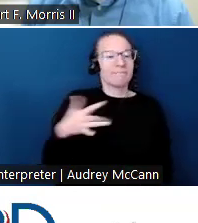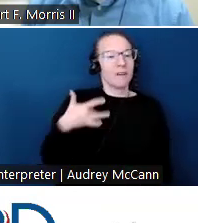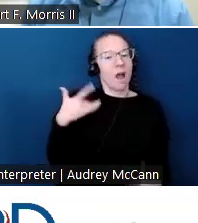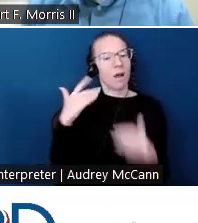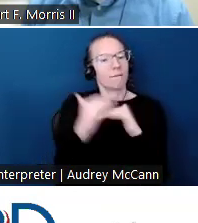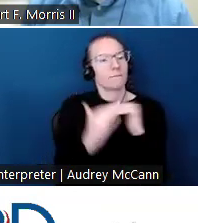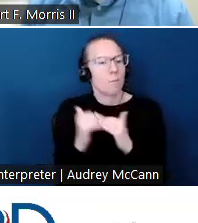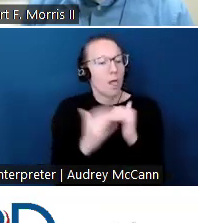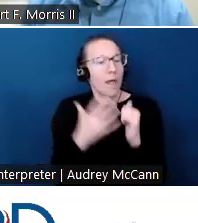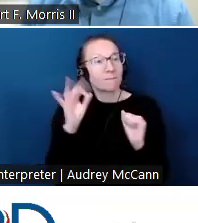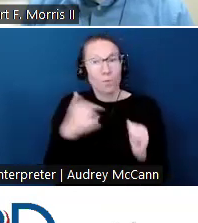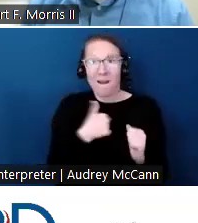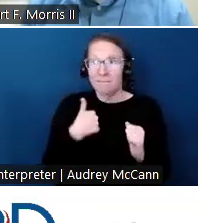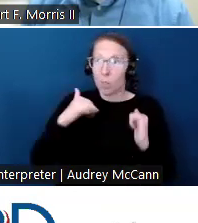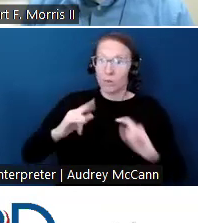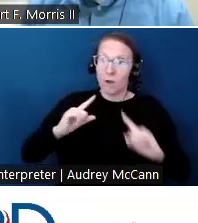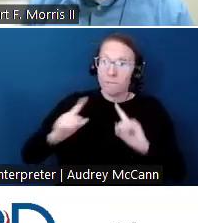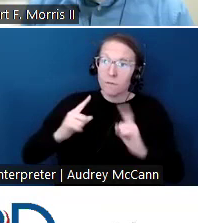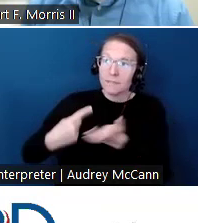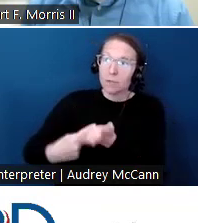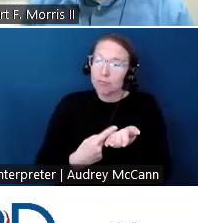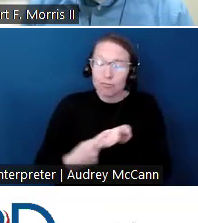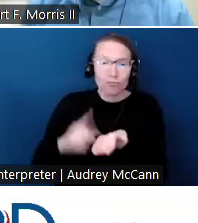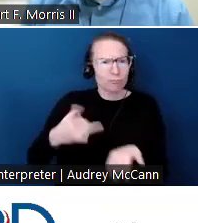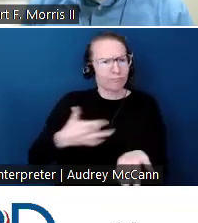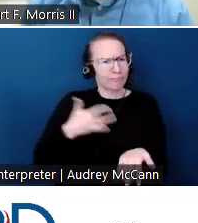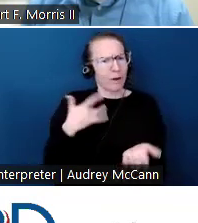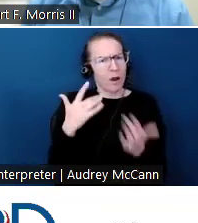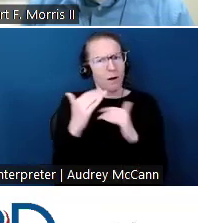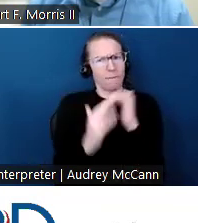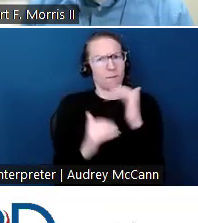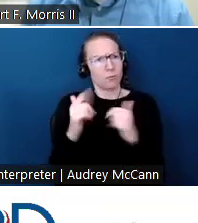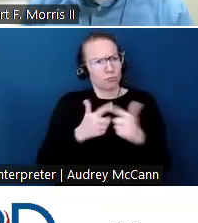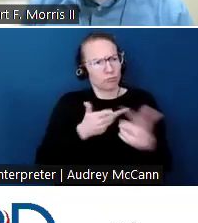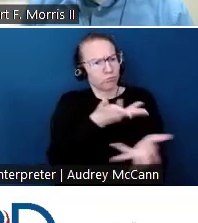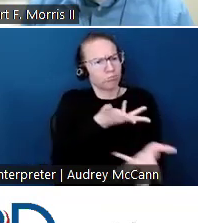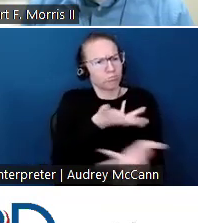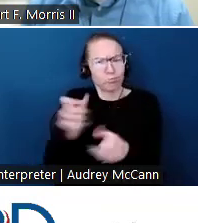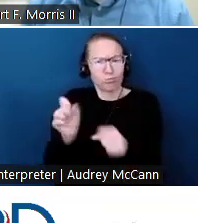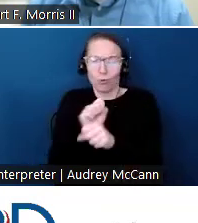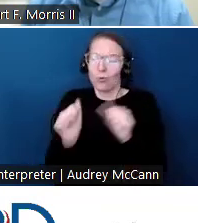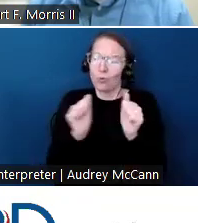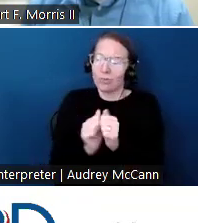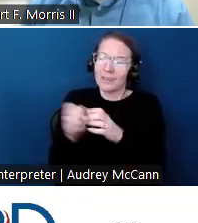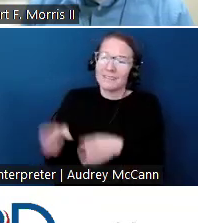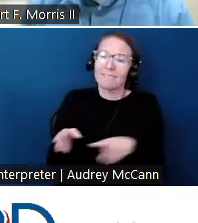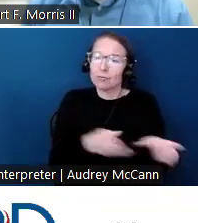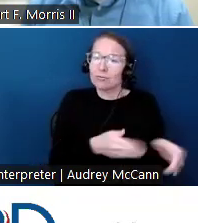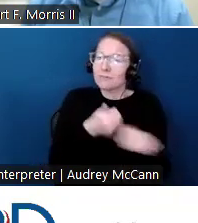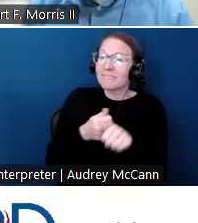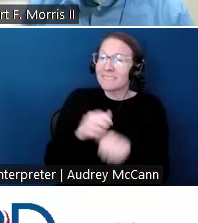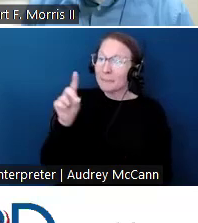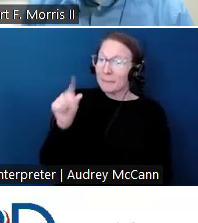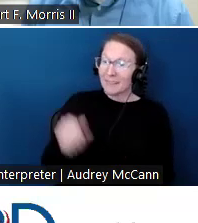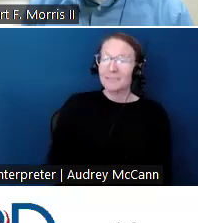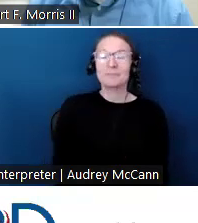of these conversations and, generally just feeling comfortable working with individuals with disabilities. Um, Outside of